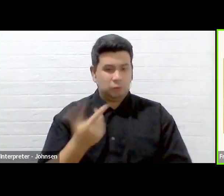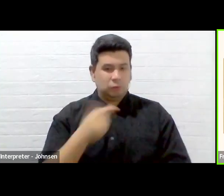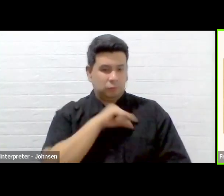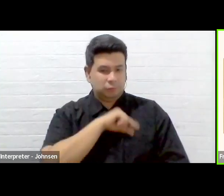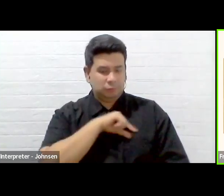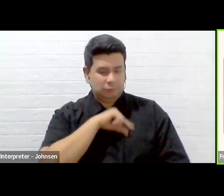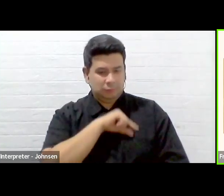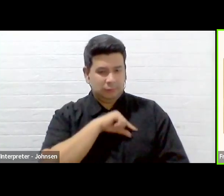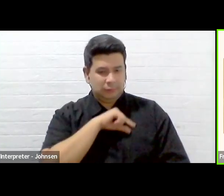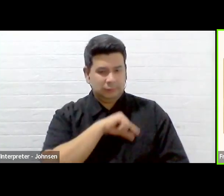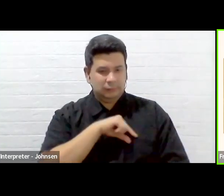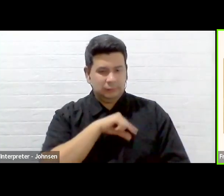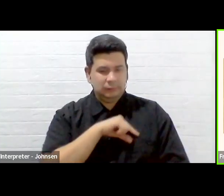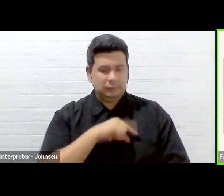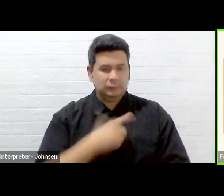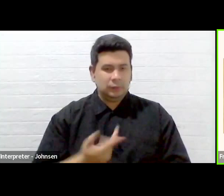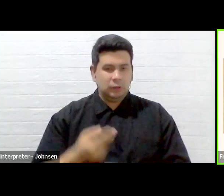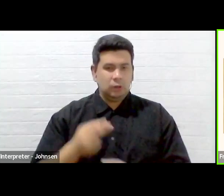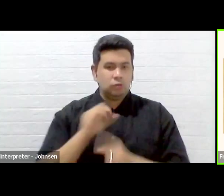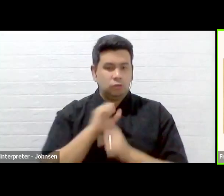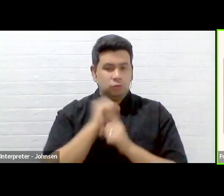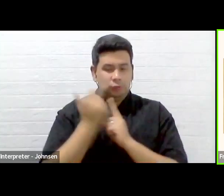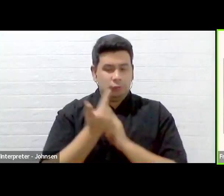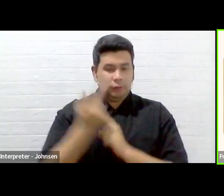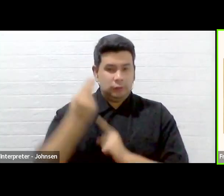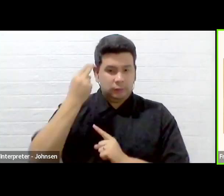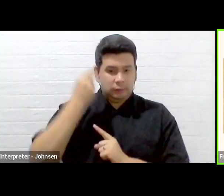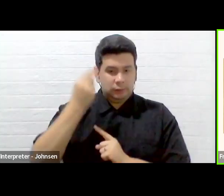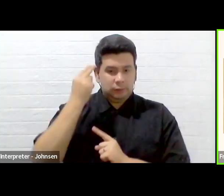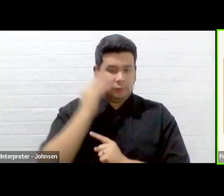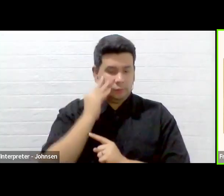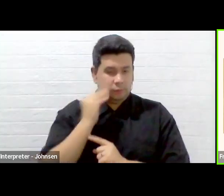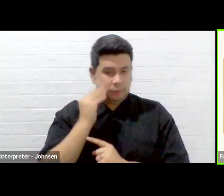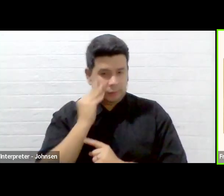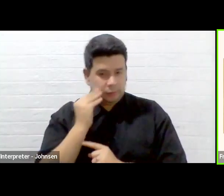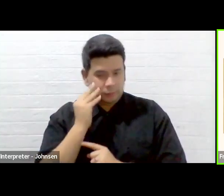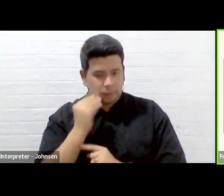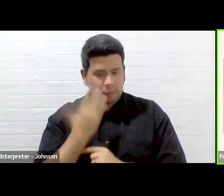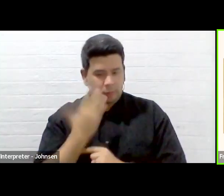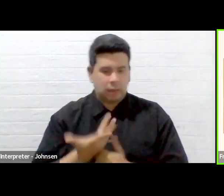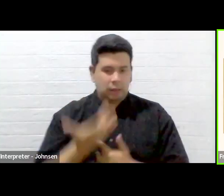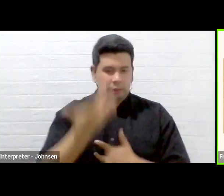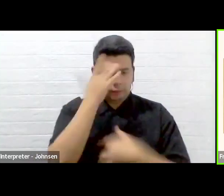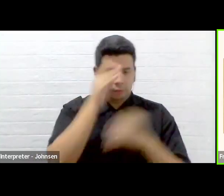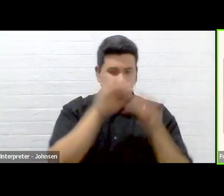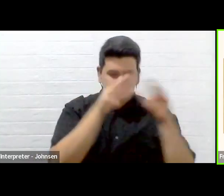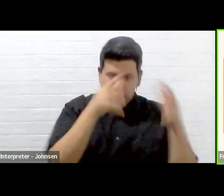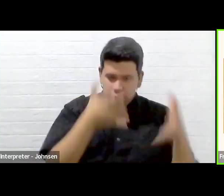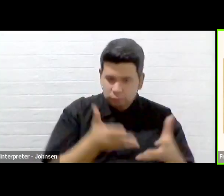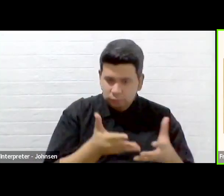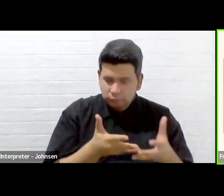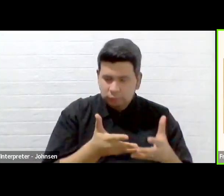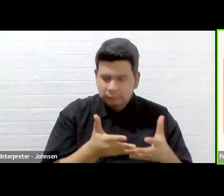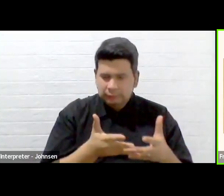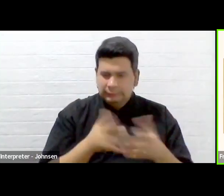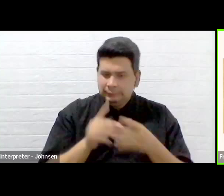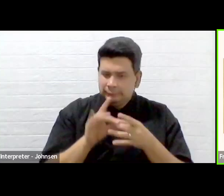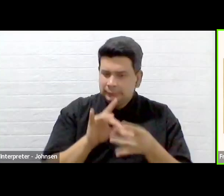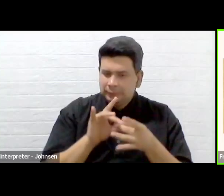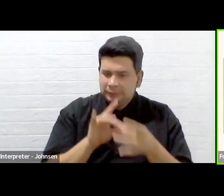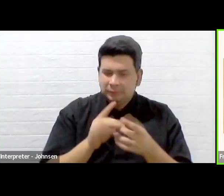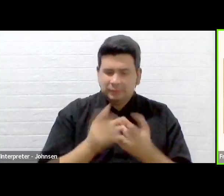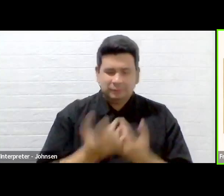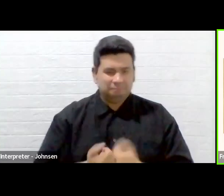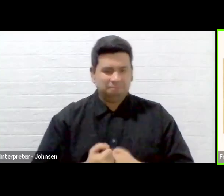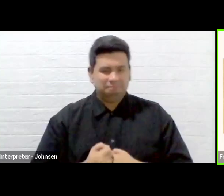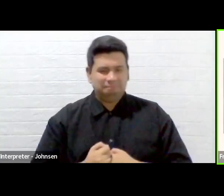narratives of the social history of the experience of the pandemic would make any sense or relevance to them.